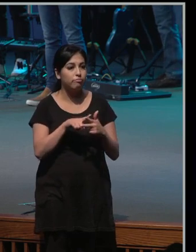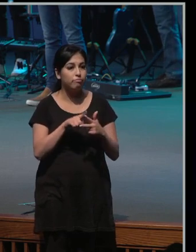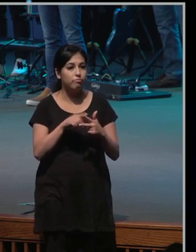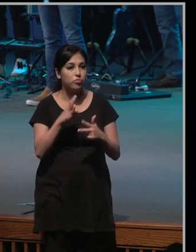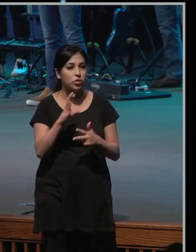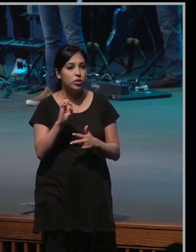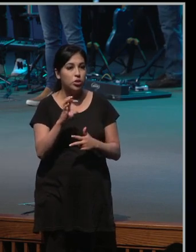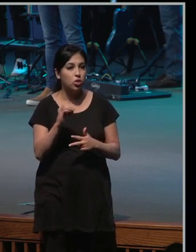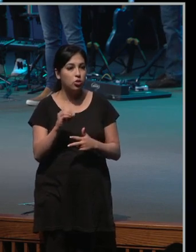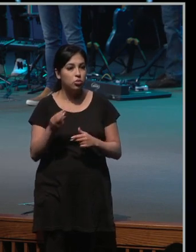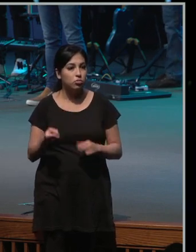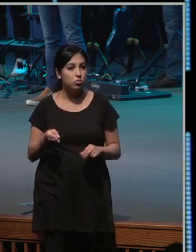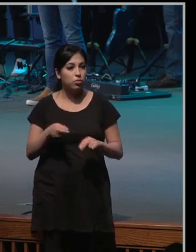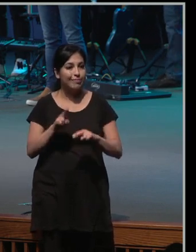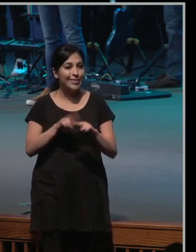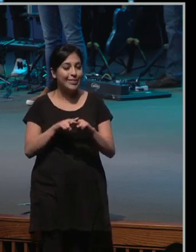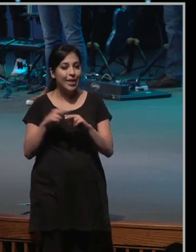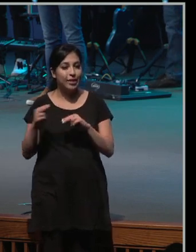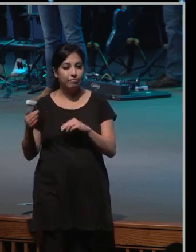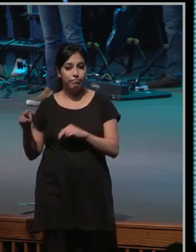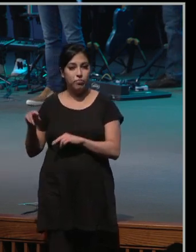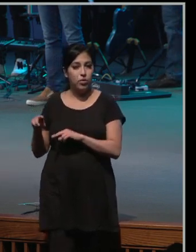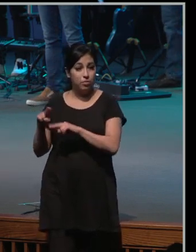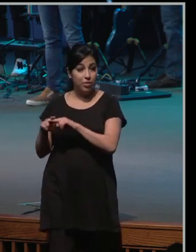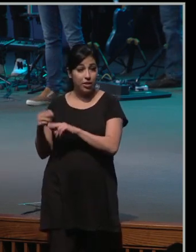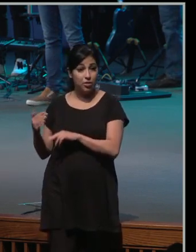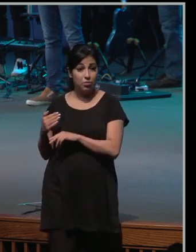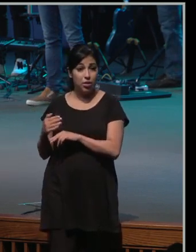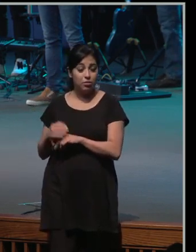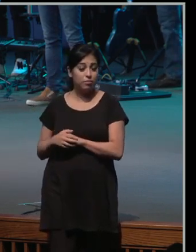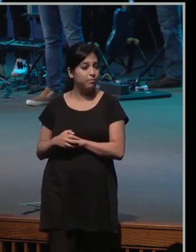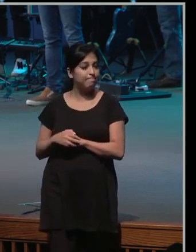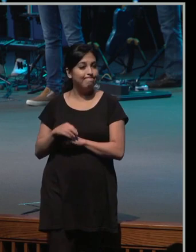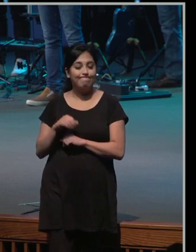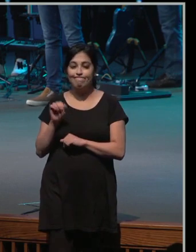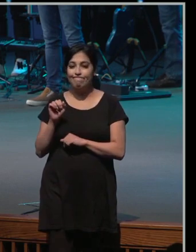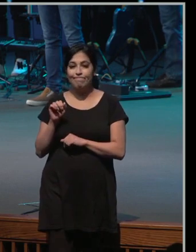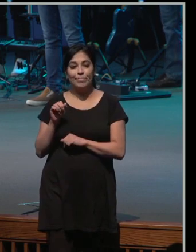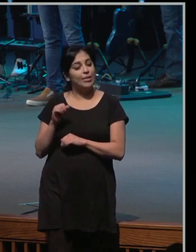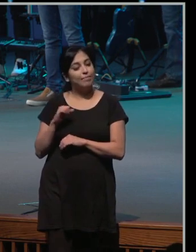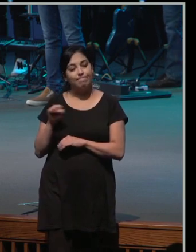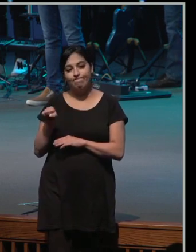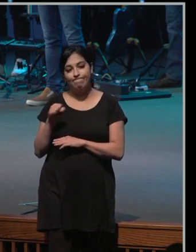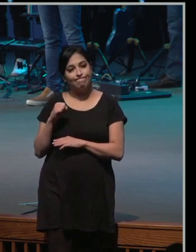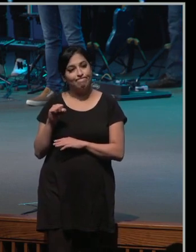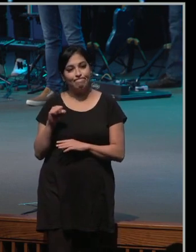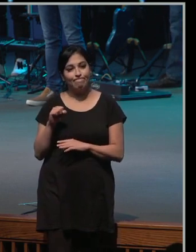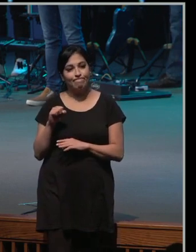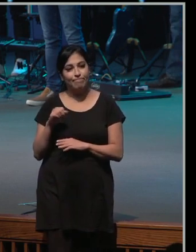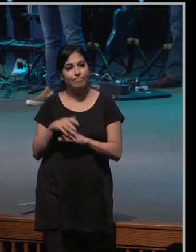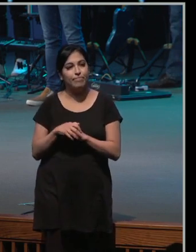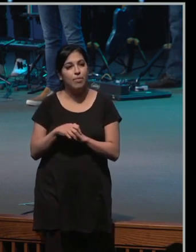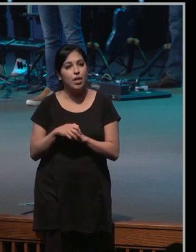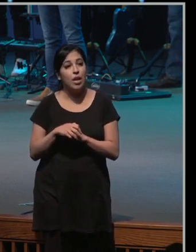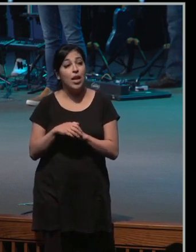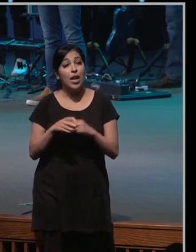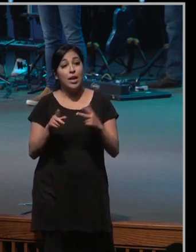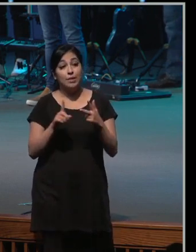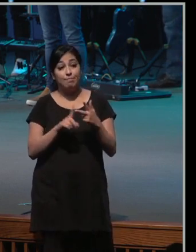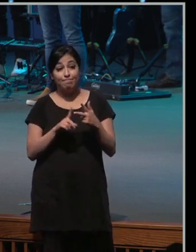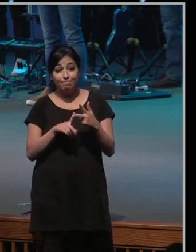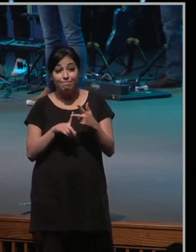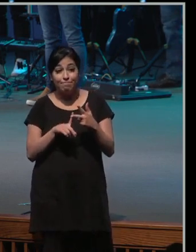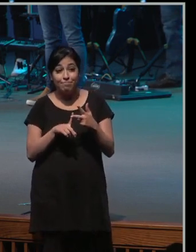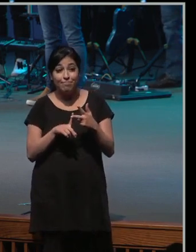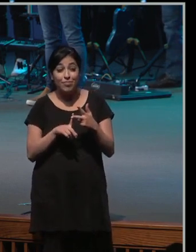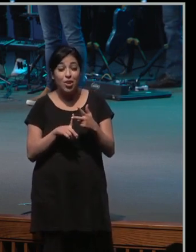floor and shook his head. The backbone of the U.S. military, the senior NCOs. And finally, after what